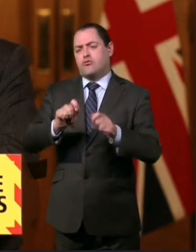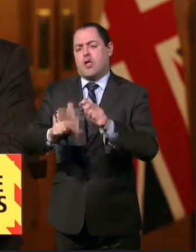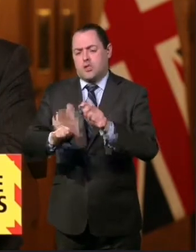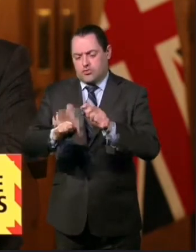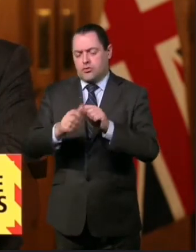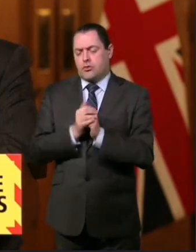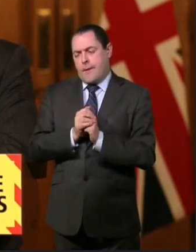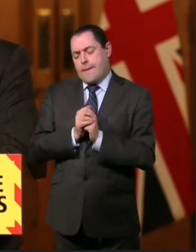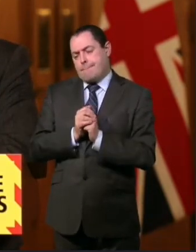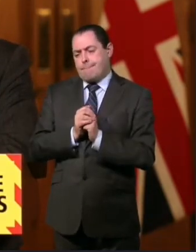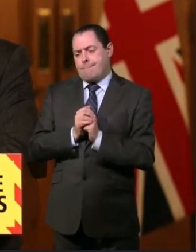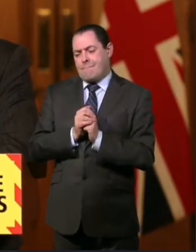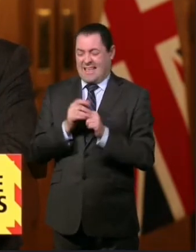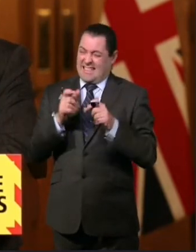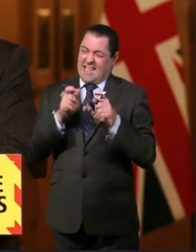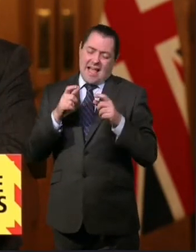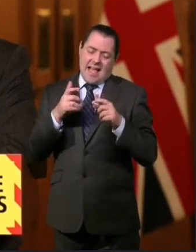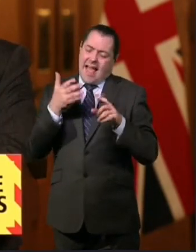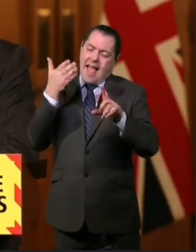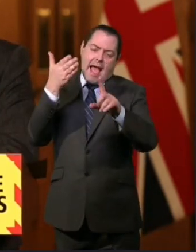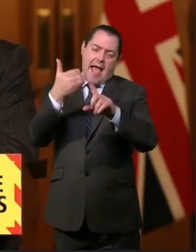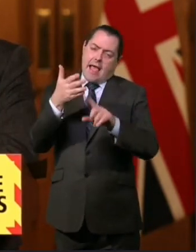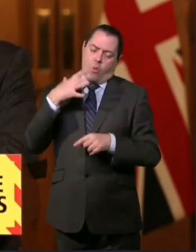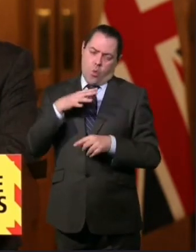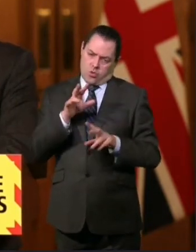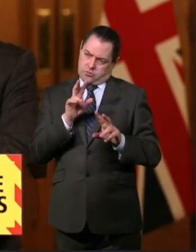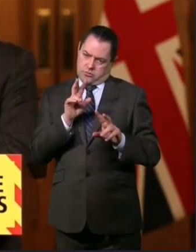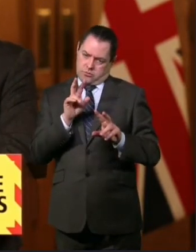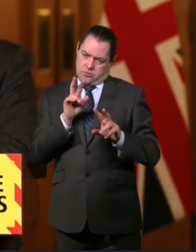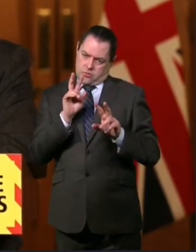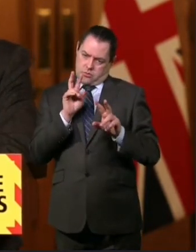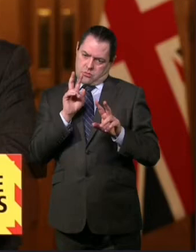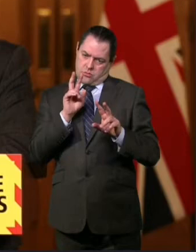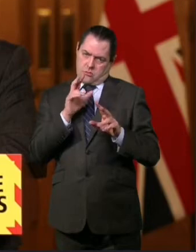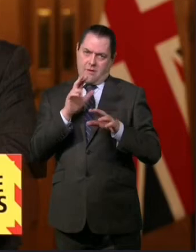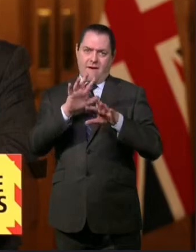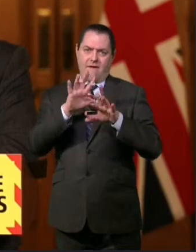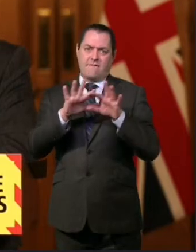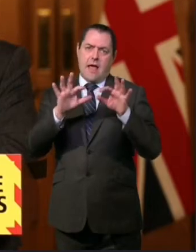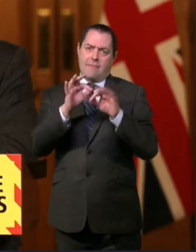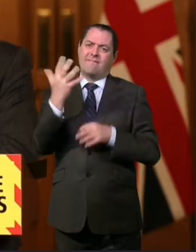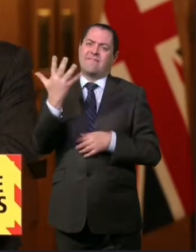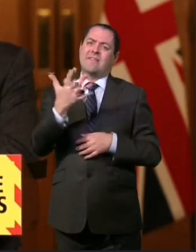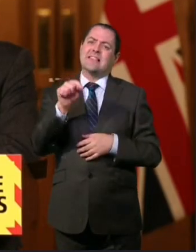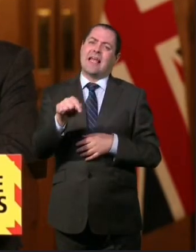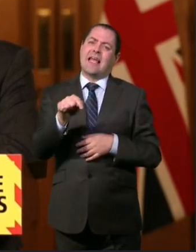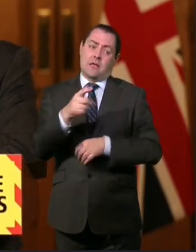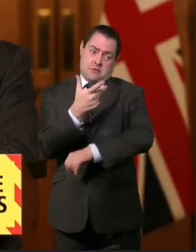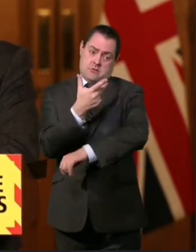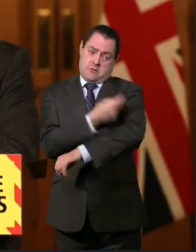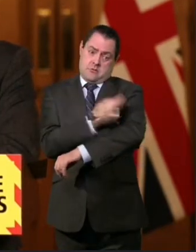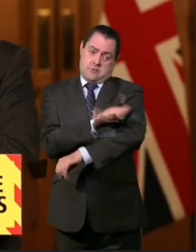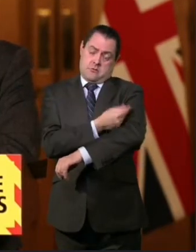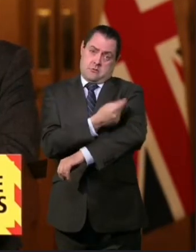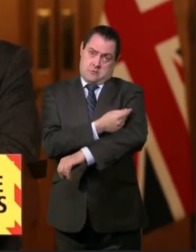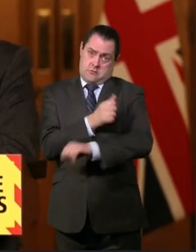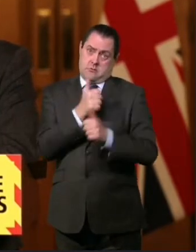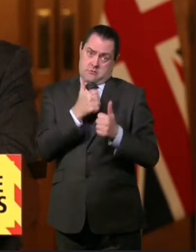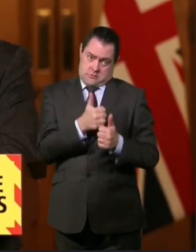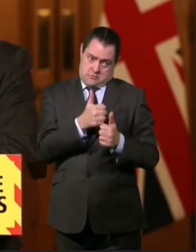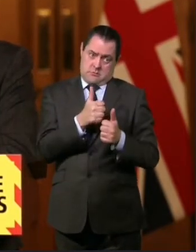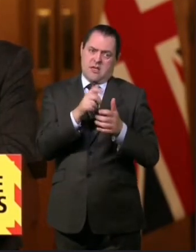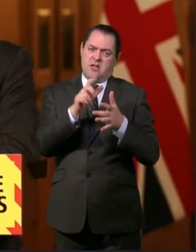intention to look at where we are on the 15th. If we can get to that JCVI first 4 cohorts done, we will look at the